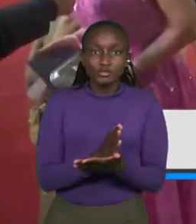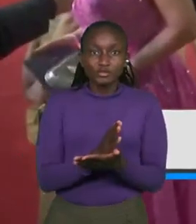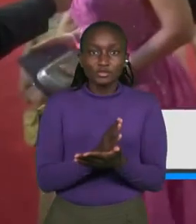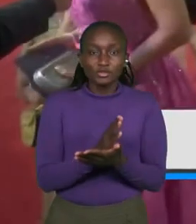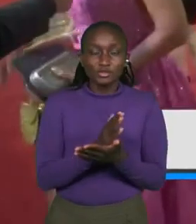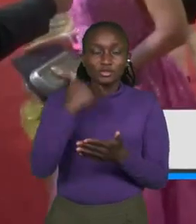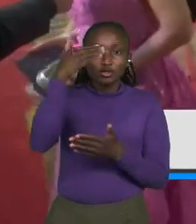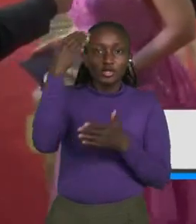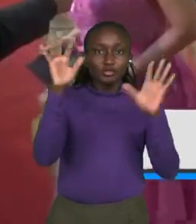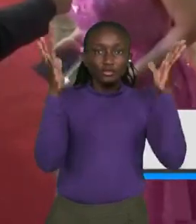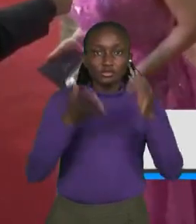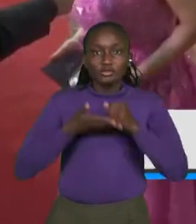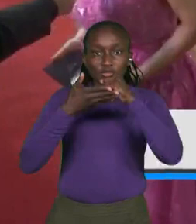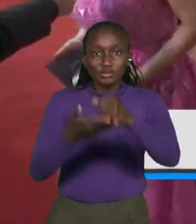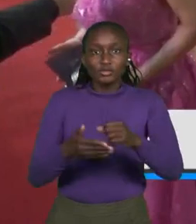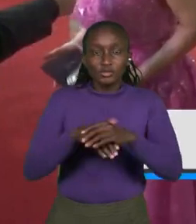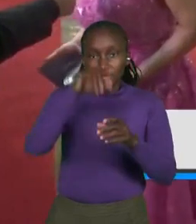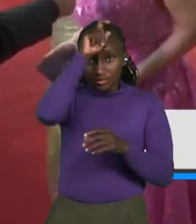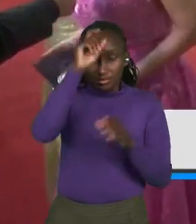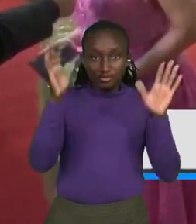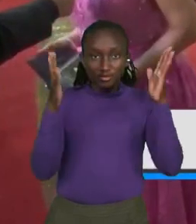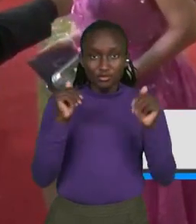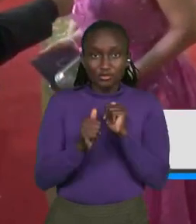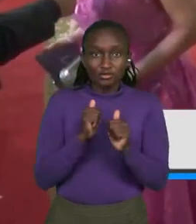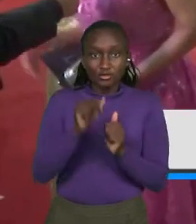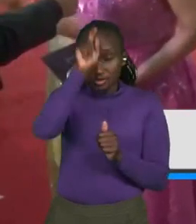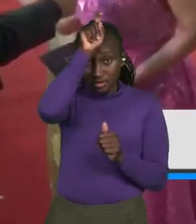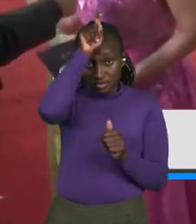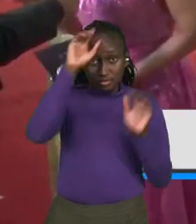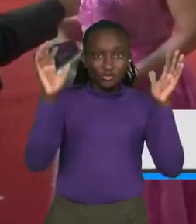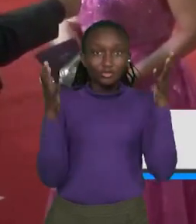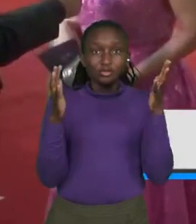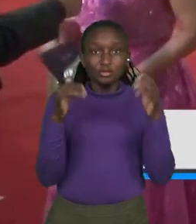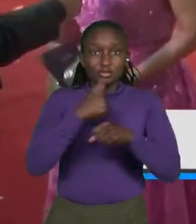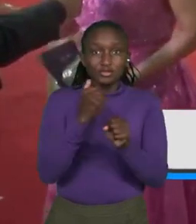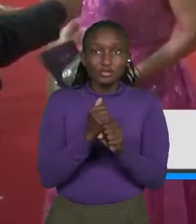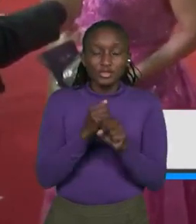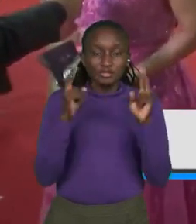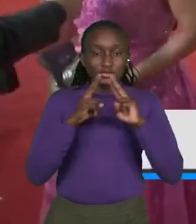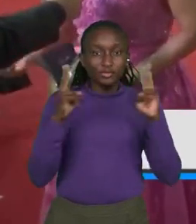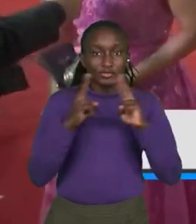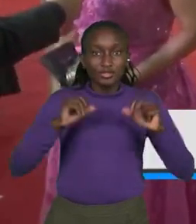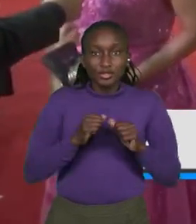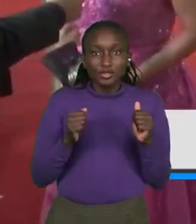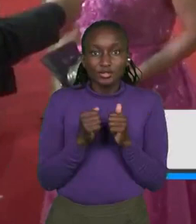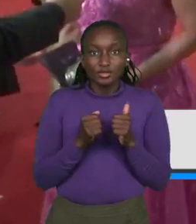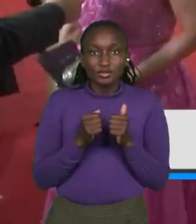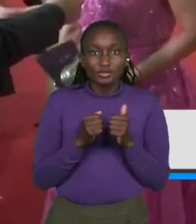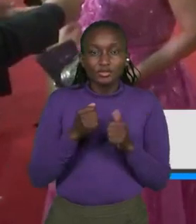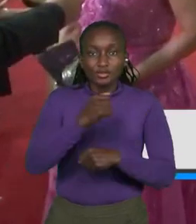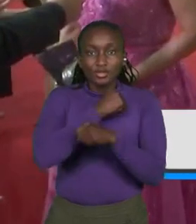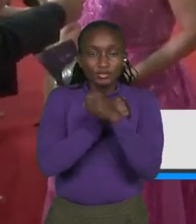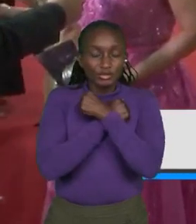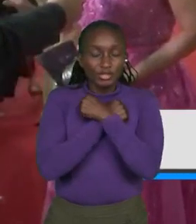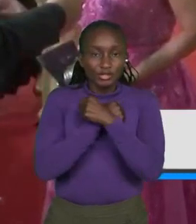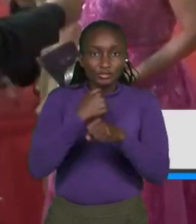helps. There's pride in the Egyptian festival, as this is an Egyptian festival. This makes us very happy. We love to take pride in our work